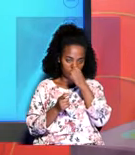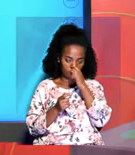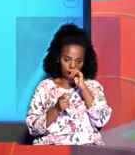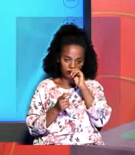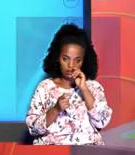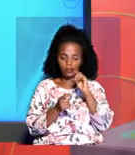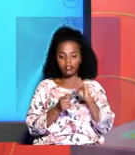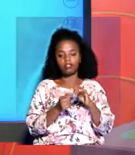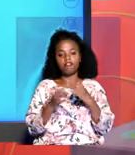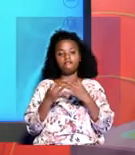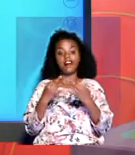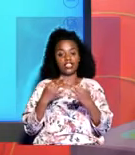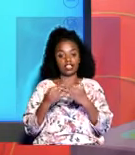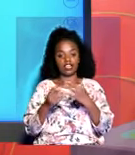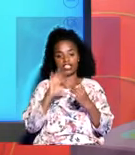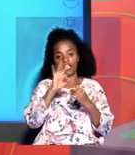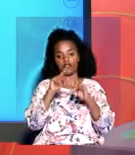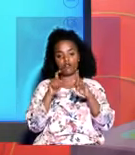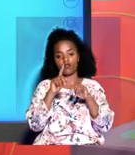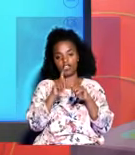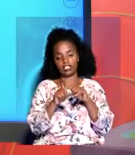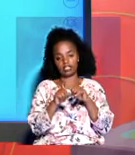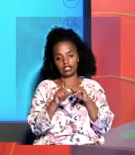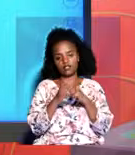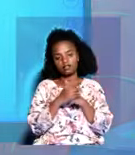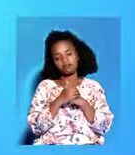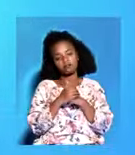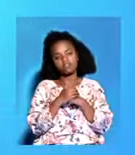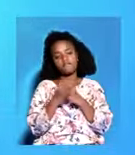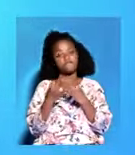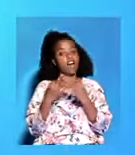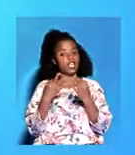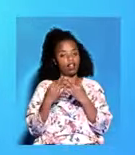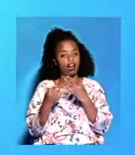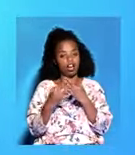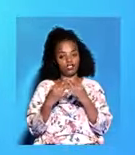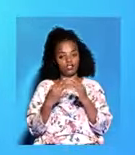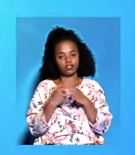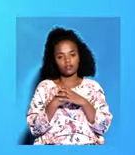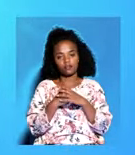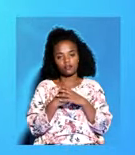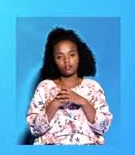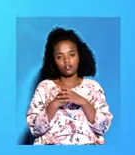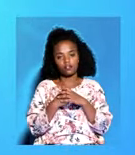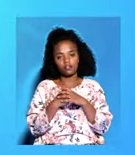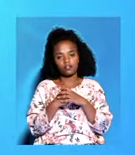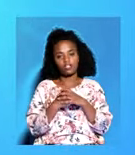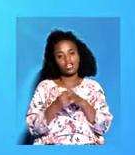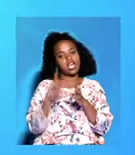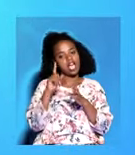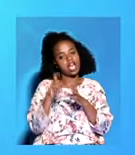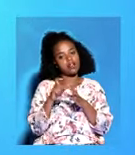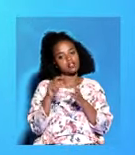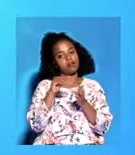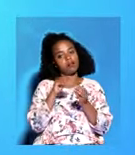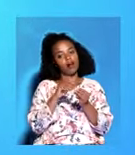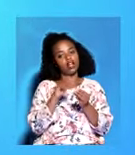factorize f of x and simplify if it is. F of x equals to x plus 1